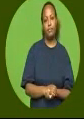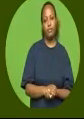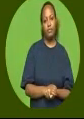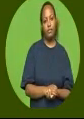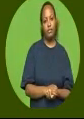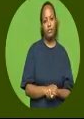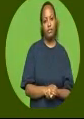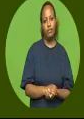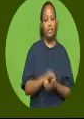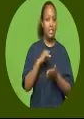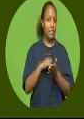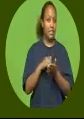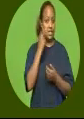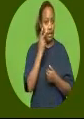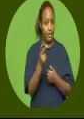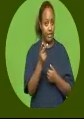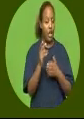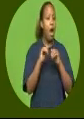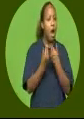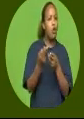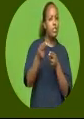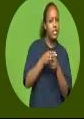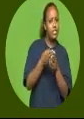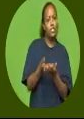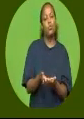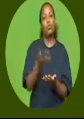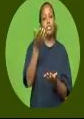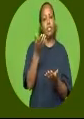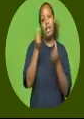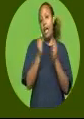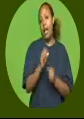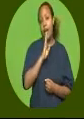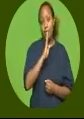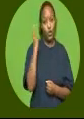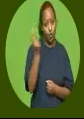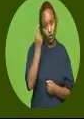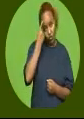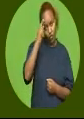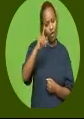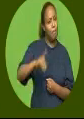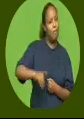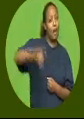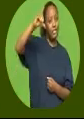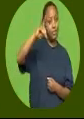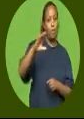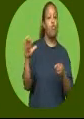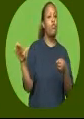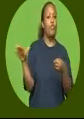scarce resources can be used for the maximum fulfillment of human wants.